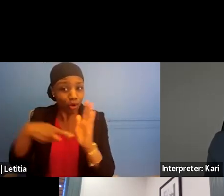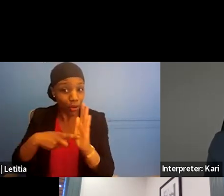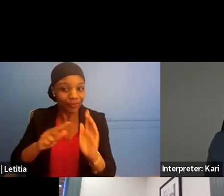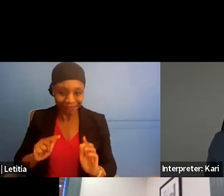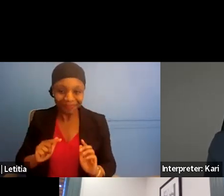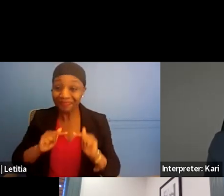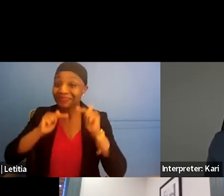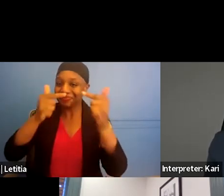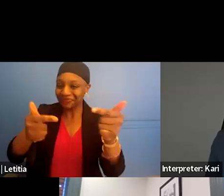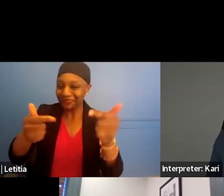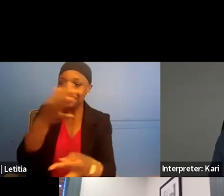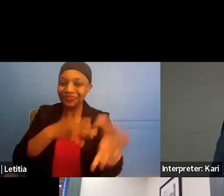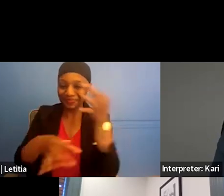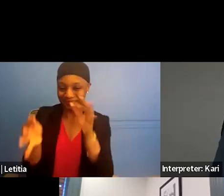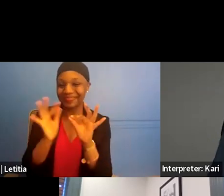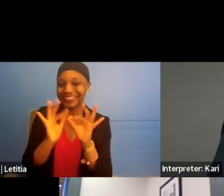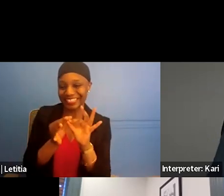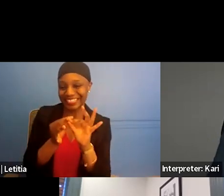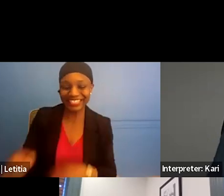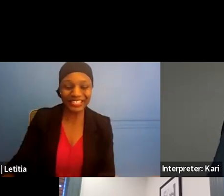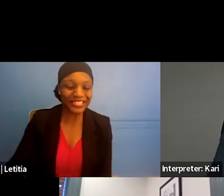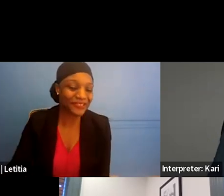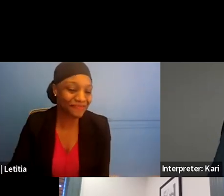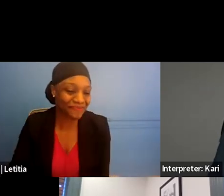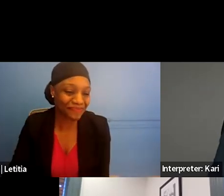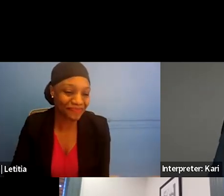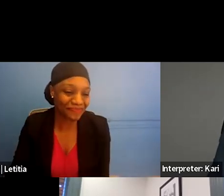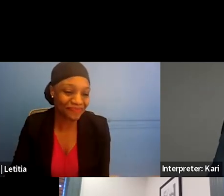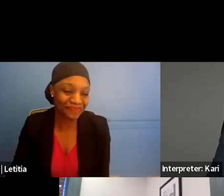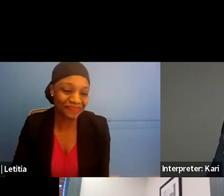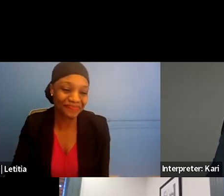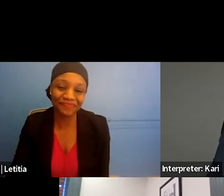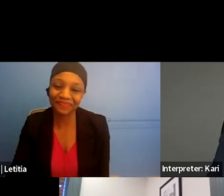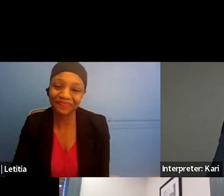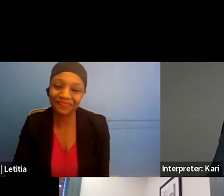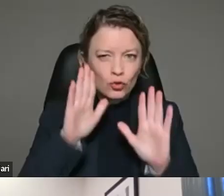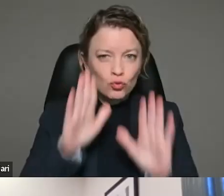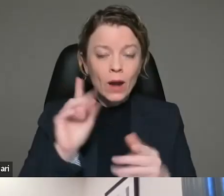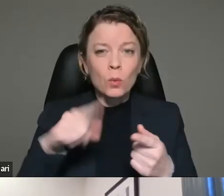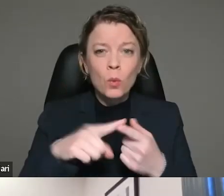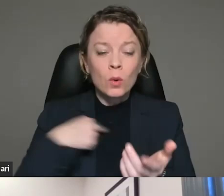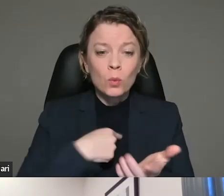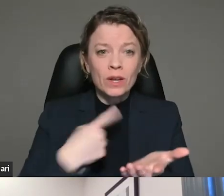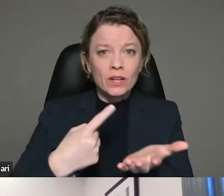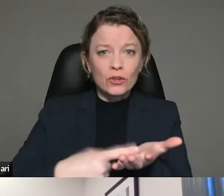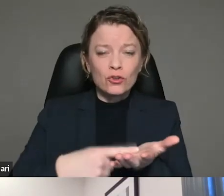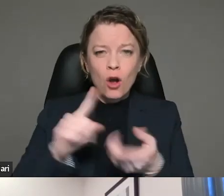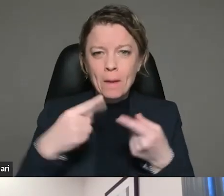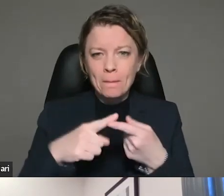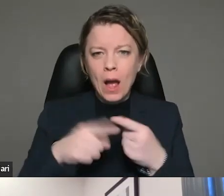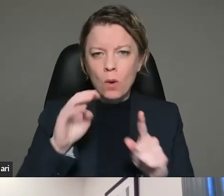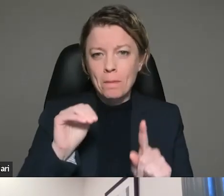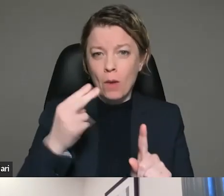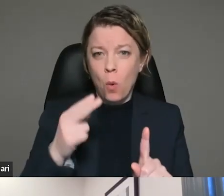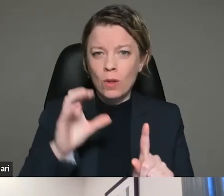was, you know, it was really great. I was one of those things where we, I think in general, when we talk about Mount Holyoke, we